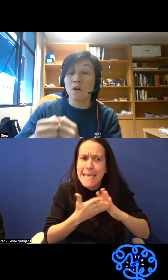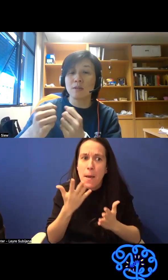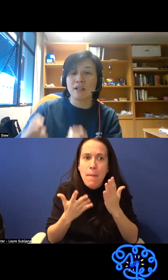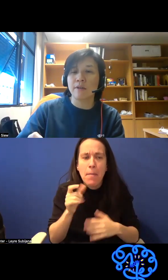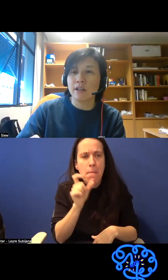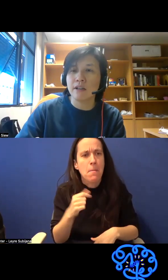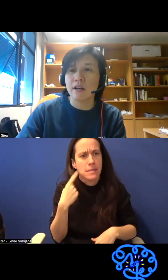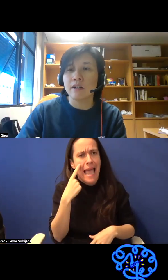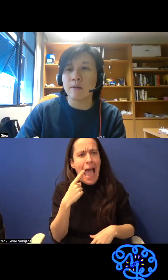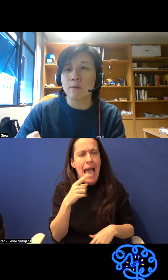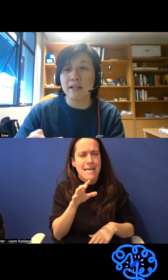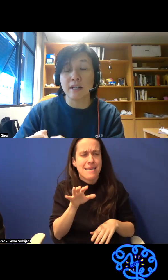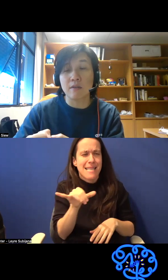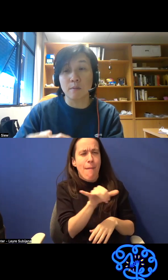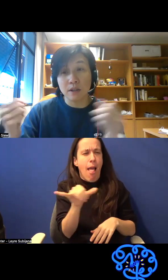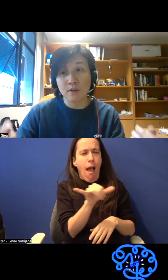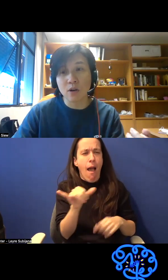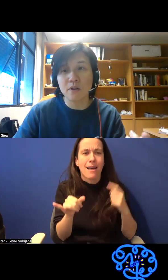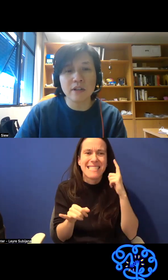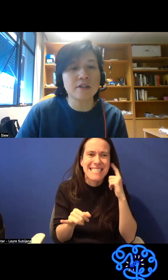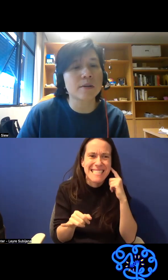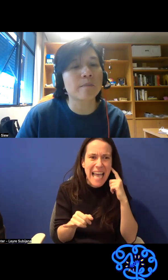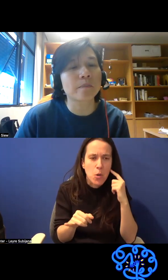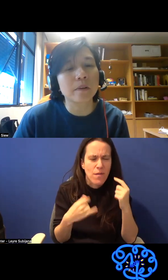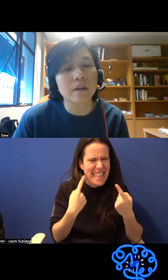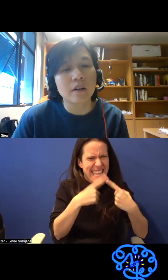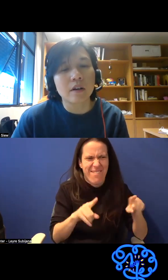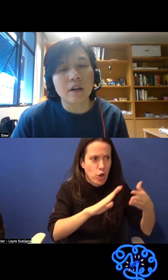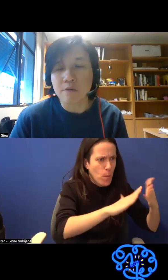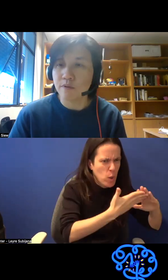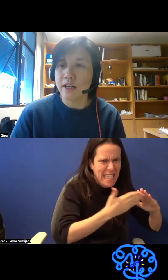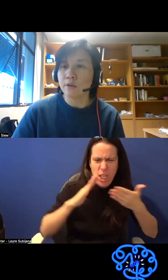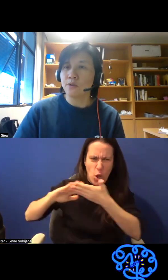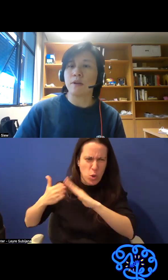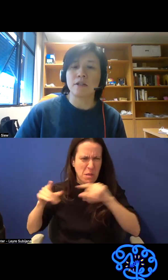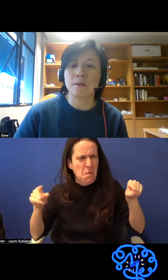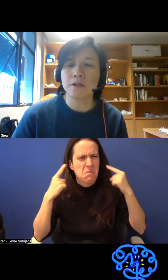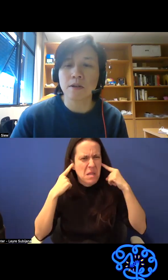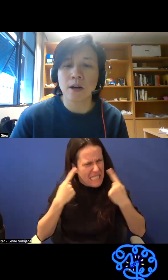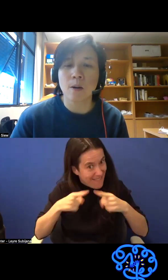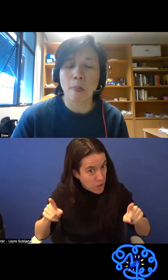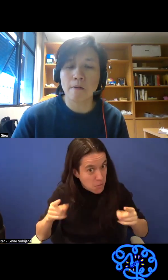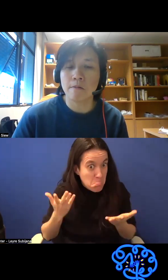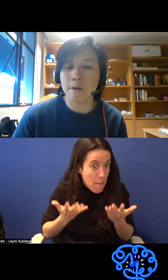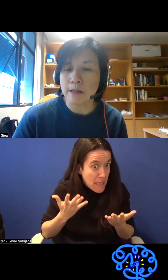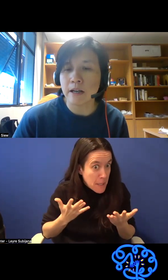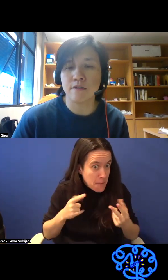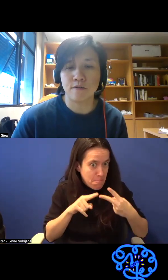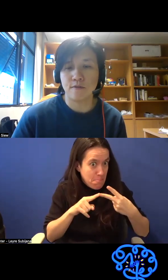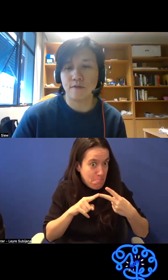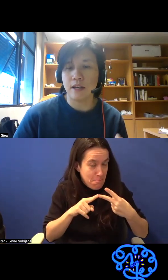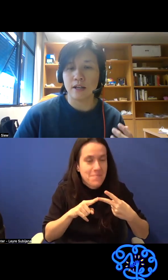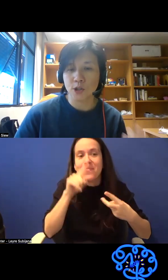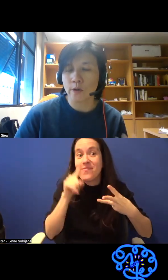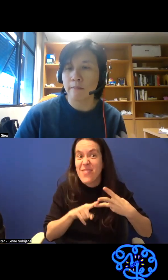to be more similar sounding than word pairs that come from different communities. And with the L2 participants, we think that